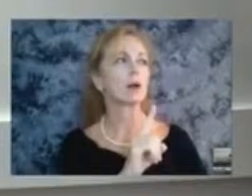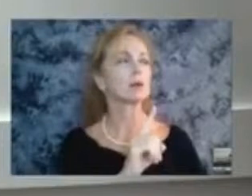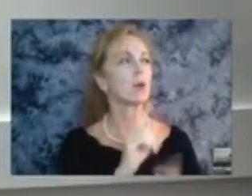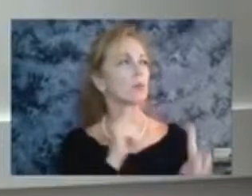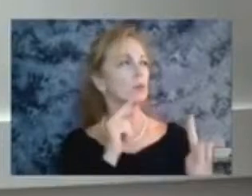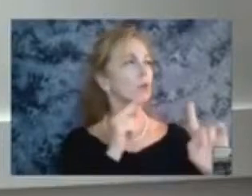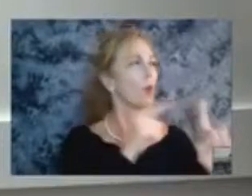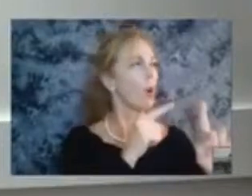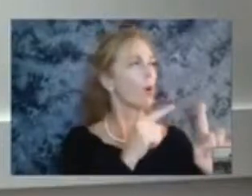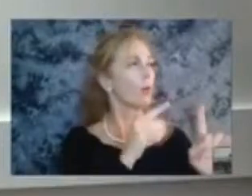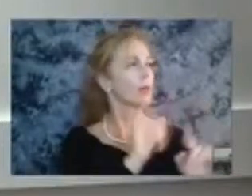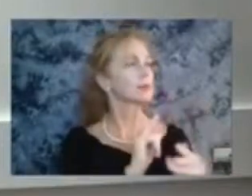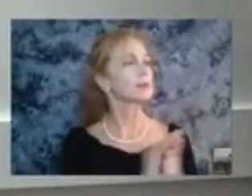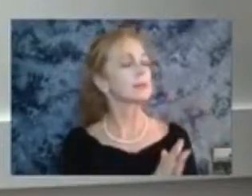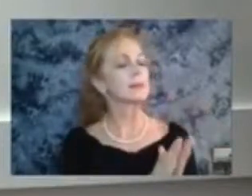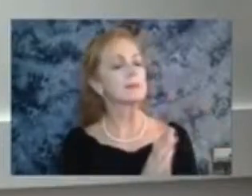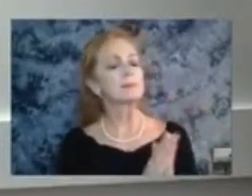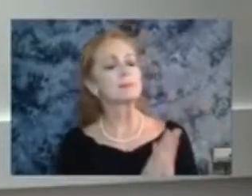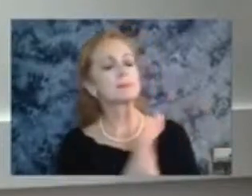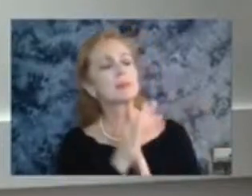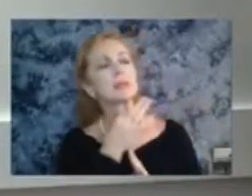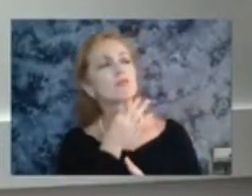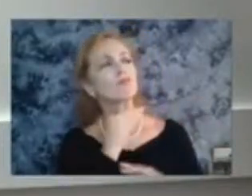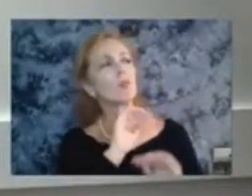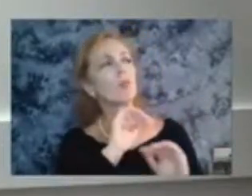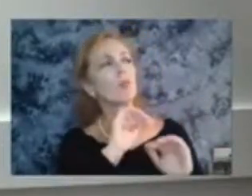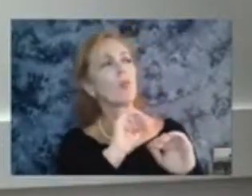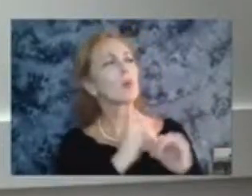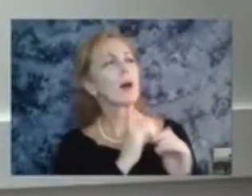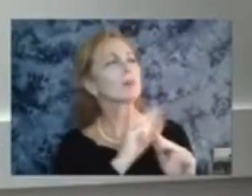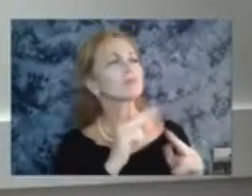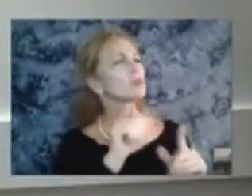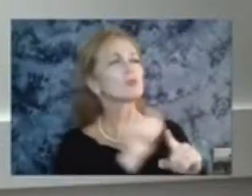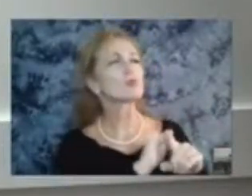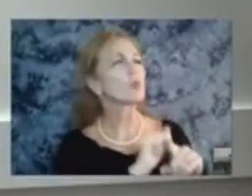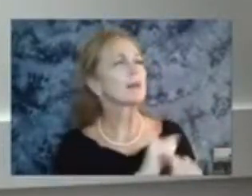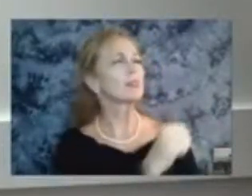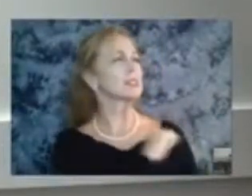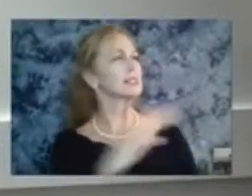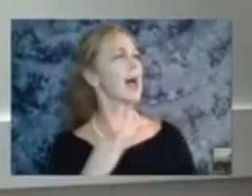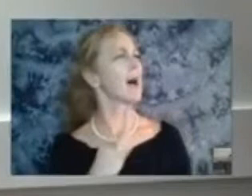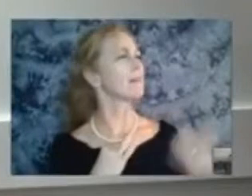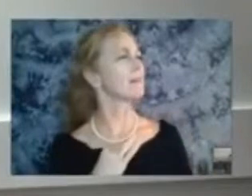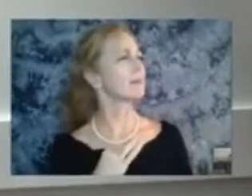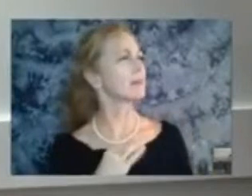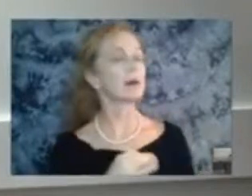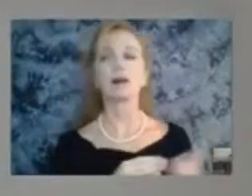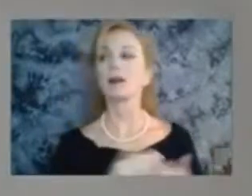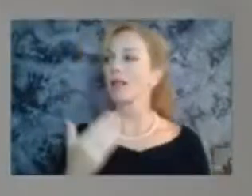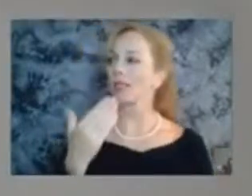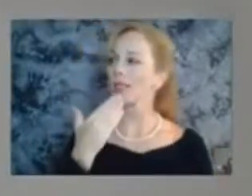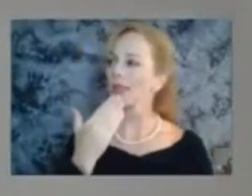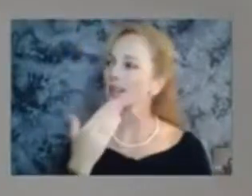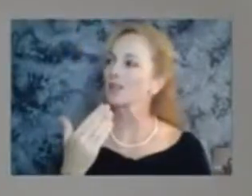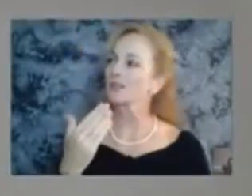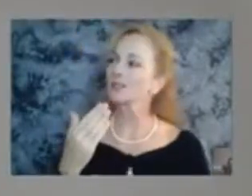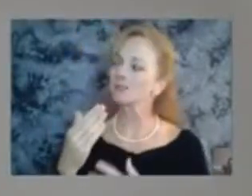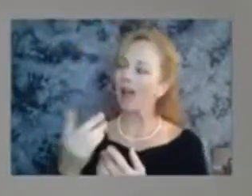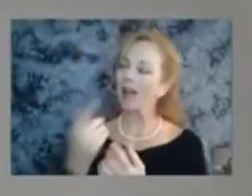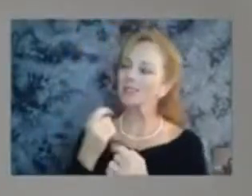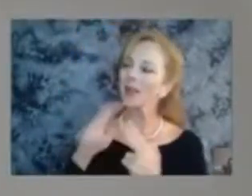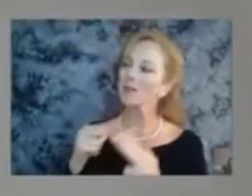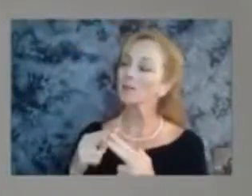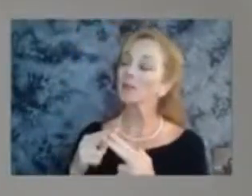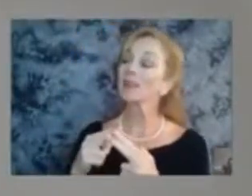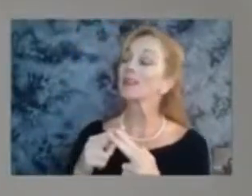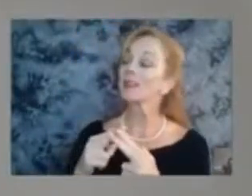training for the staff? Yeah. Where are we at with the completion? Thank you for asking that. The training course is kicked off last week,